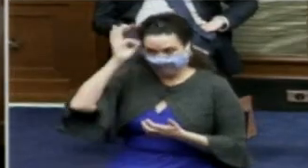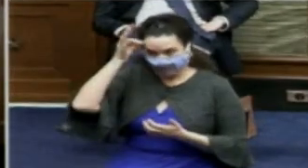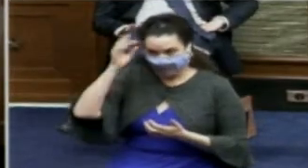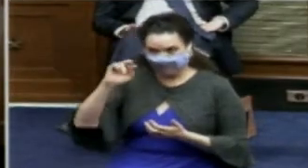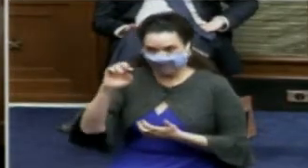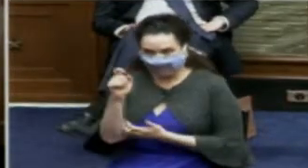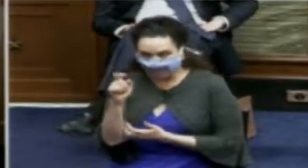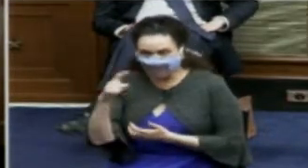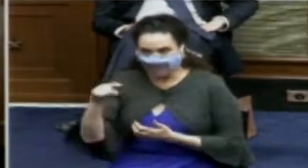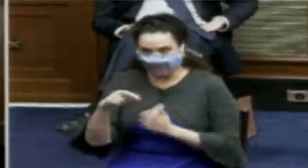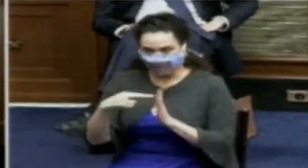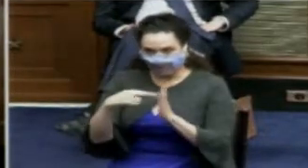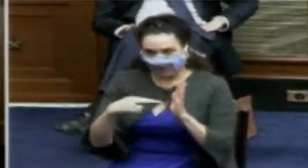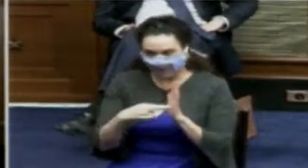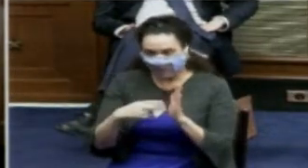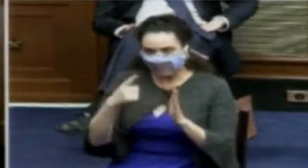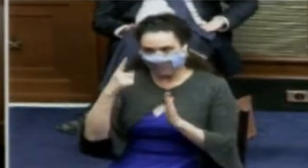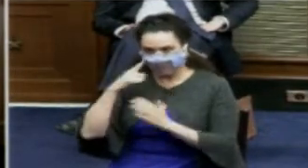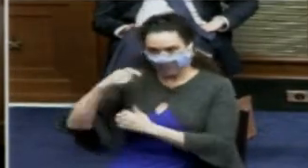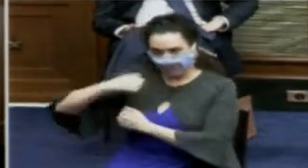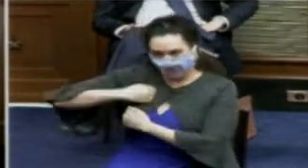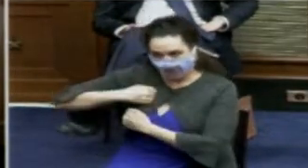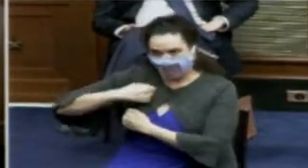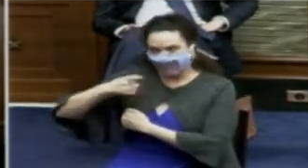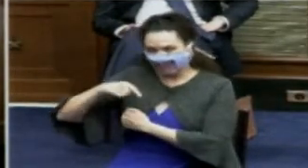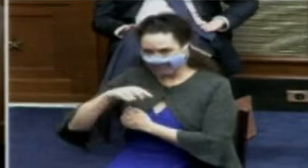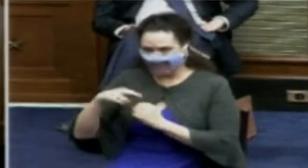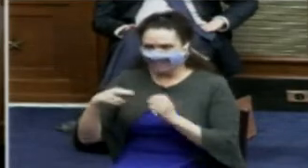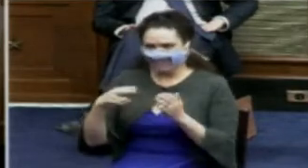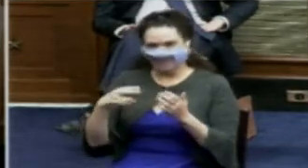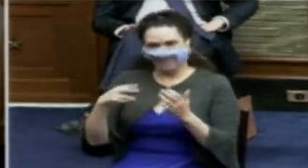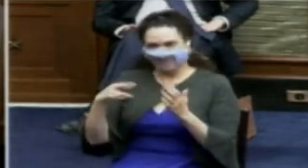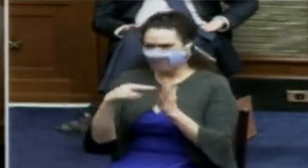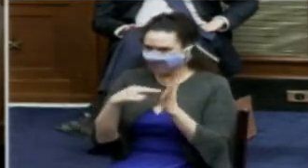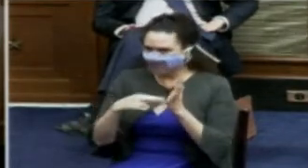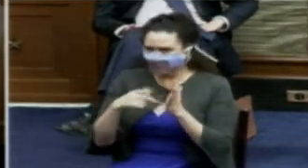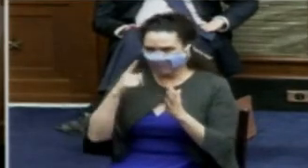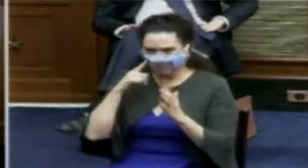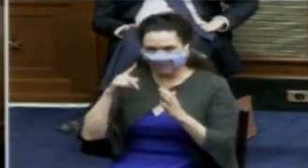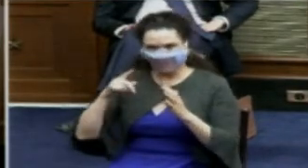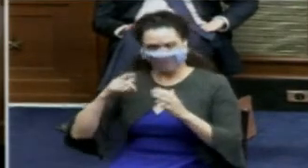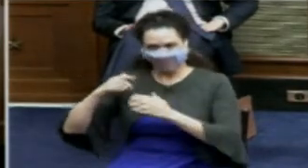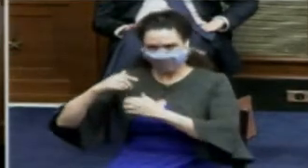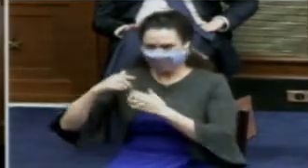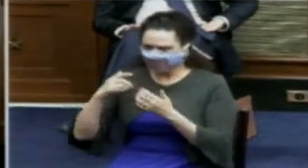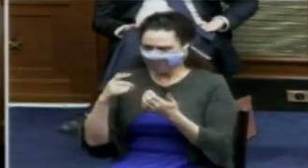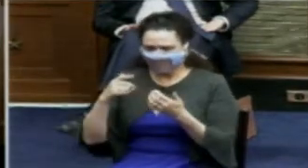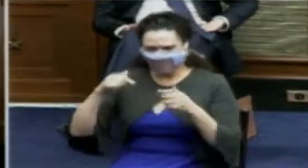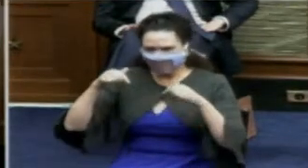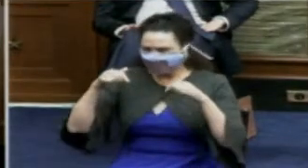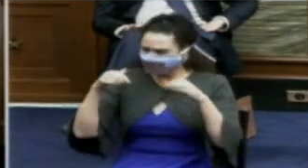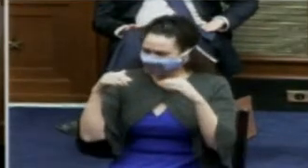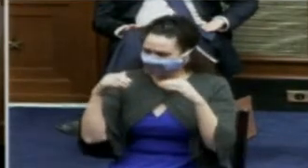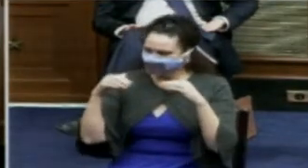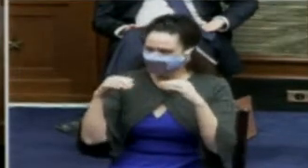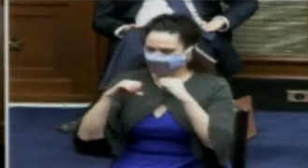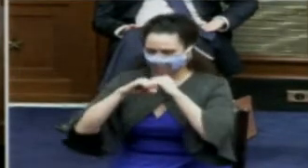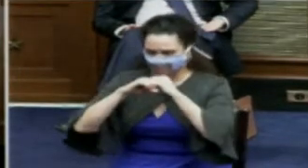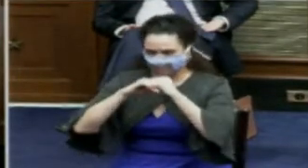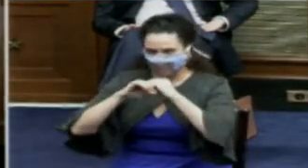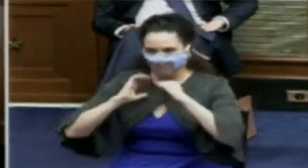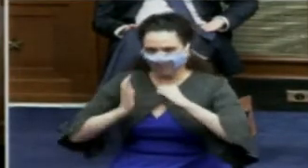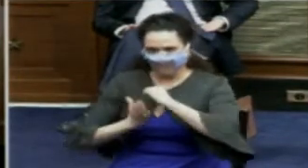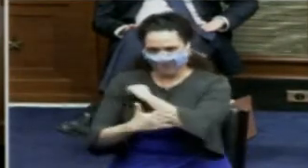selective service. They enlist in America's armed forces, and they bravely deploy abroad in defense of our nation.